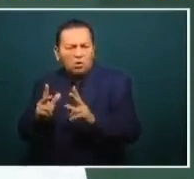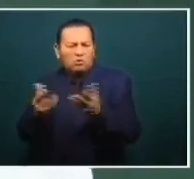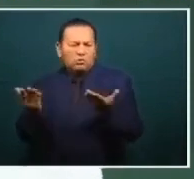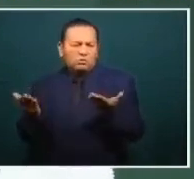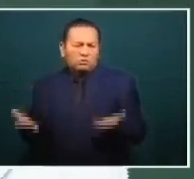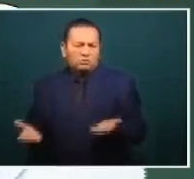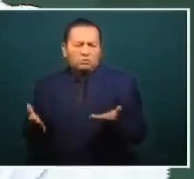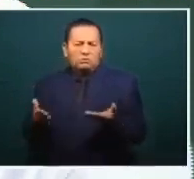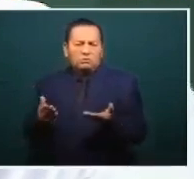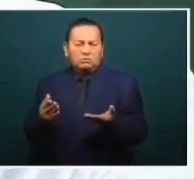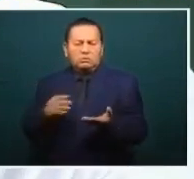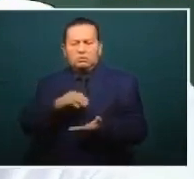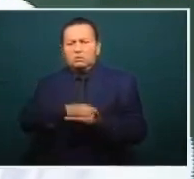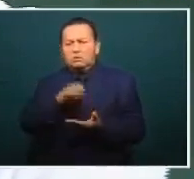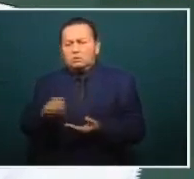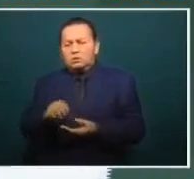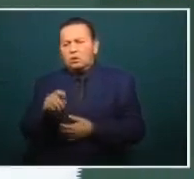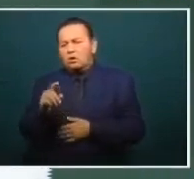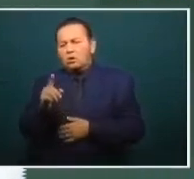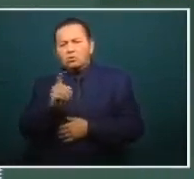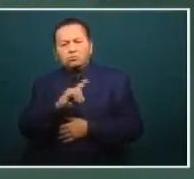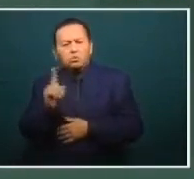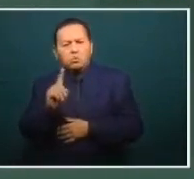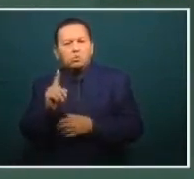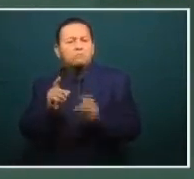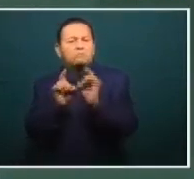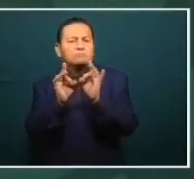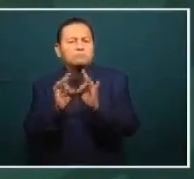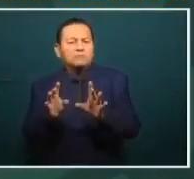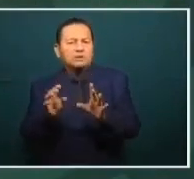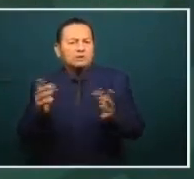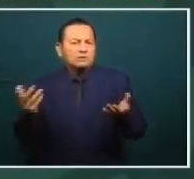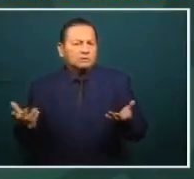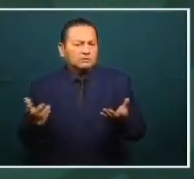That's why we're trying to opt for the dialogue,